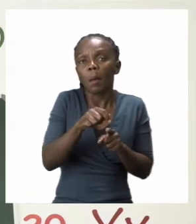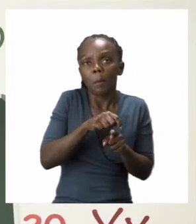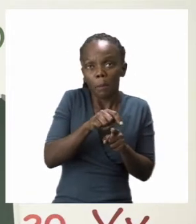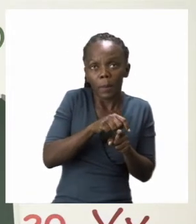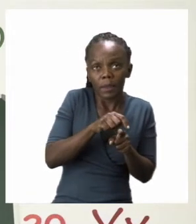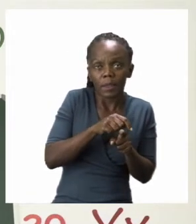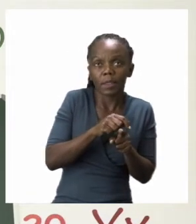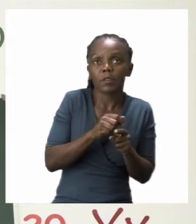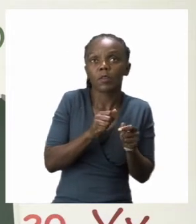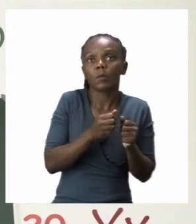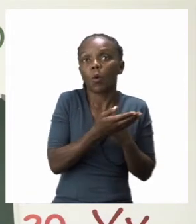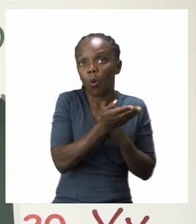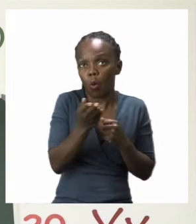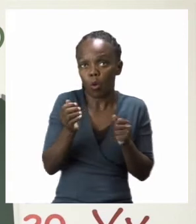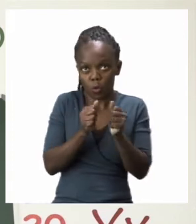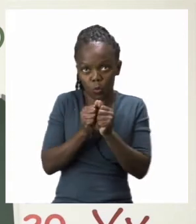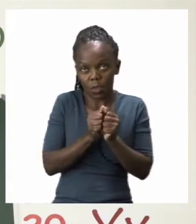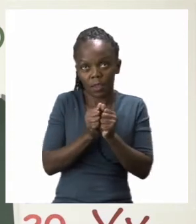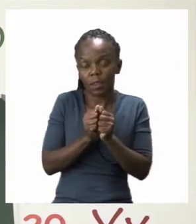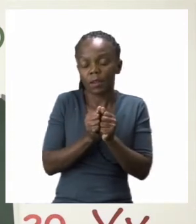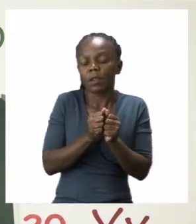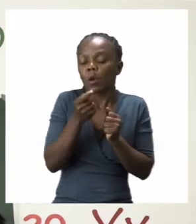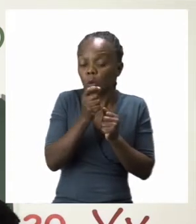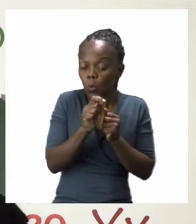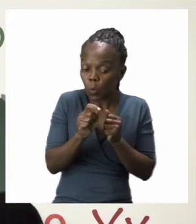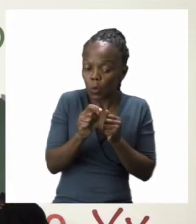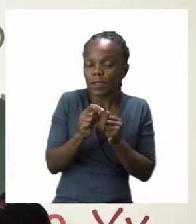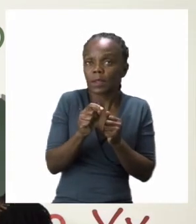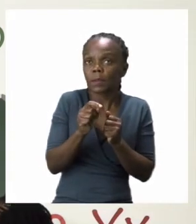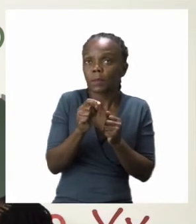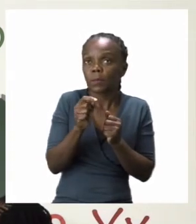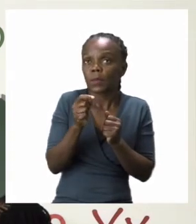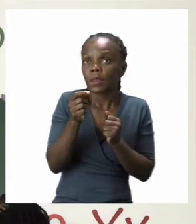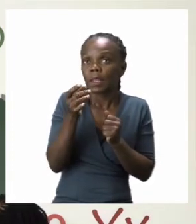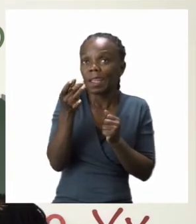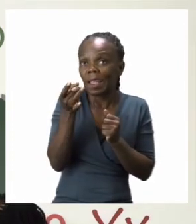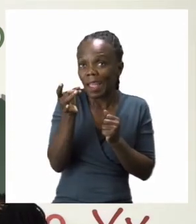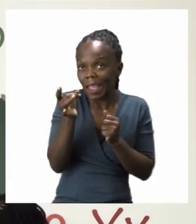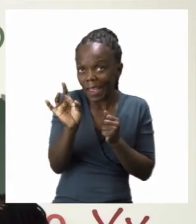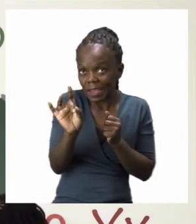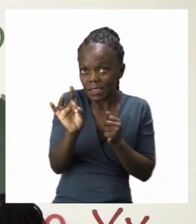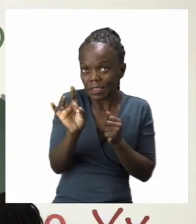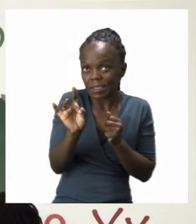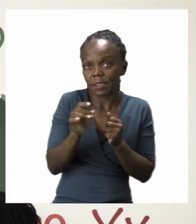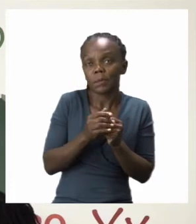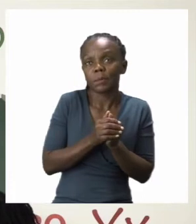we have 8 bananas. So let us write our answer.